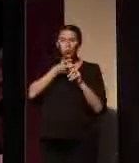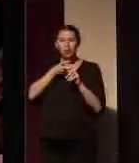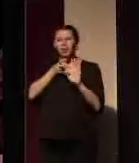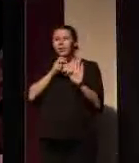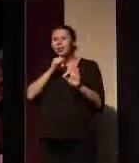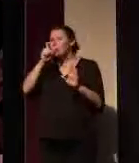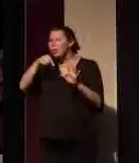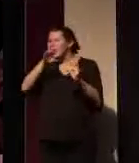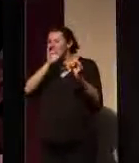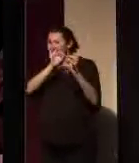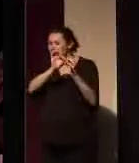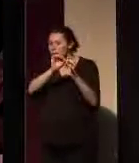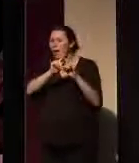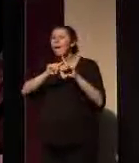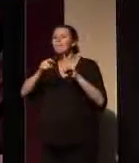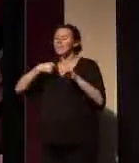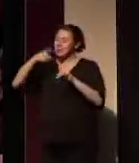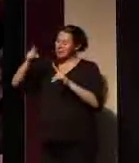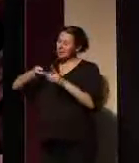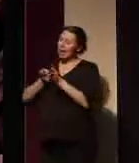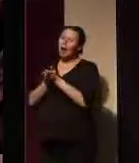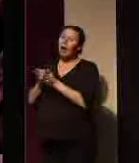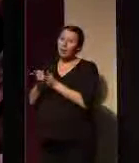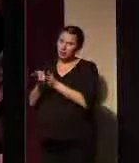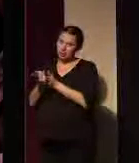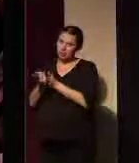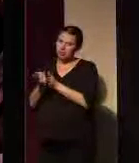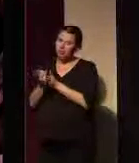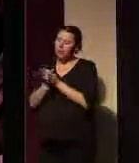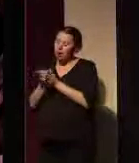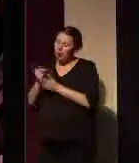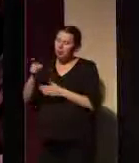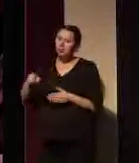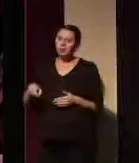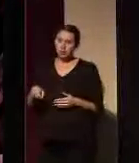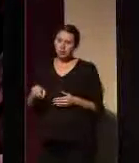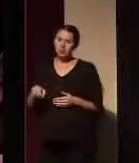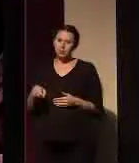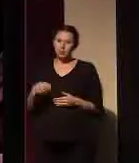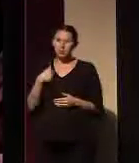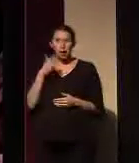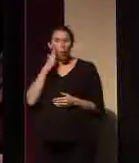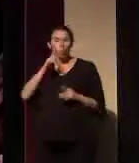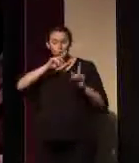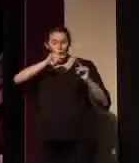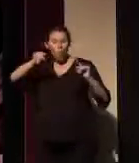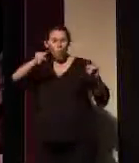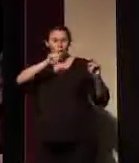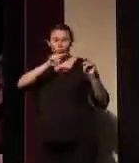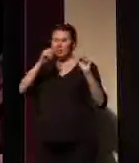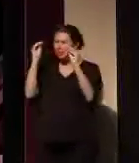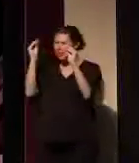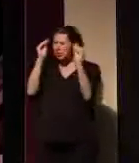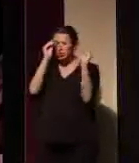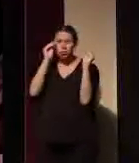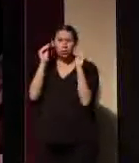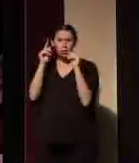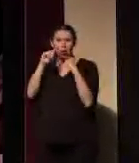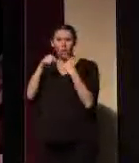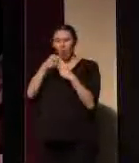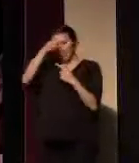honest. I do need honesty. Thank you, Steve. So I will go anywhere to teach. Don't when these guys drop